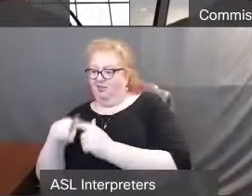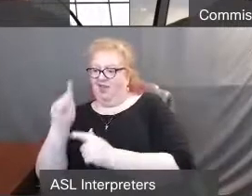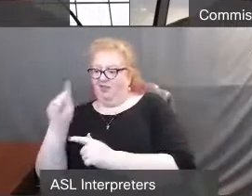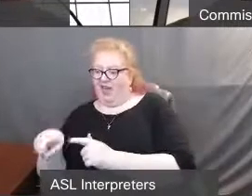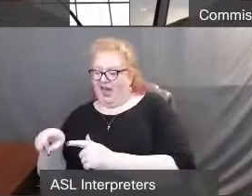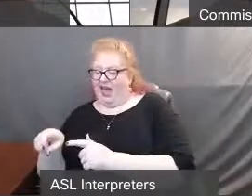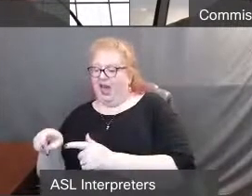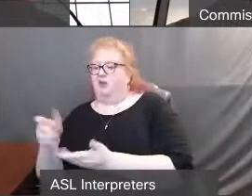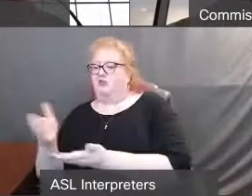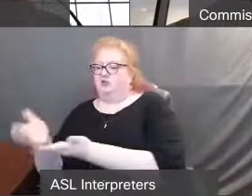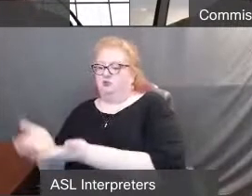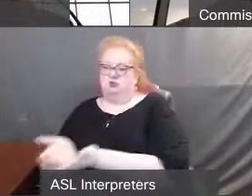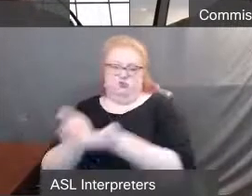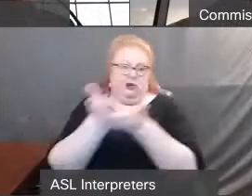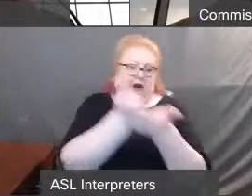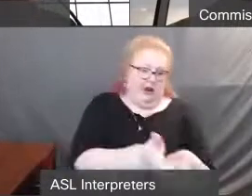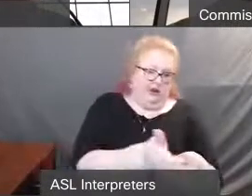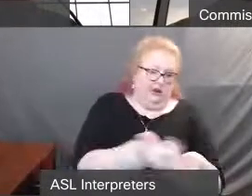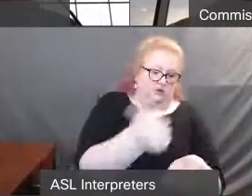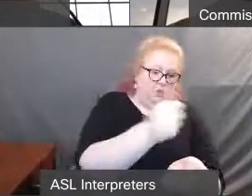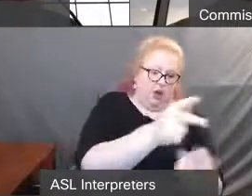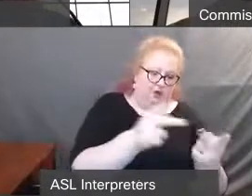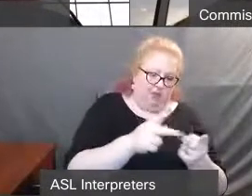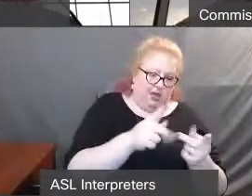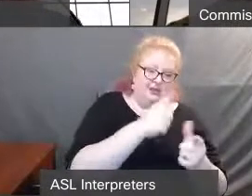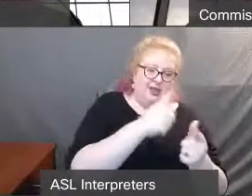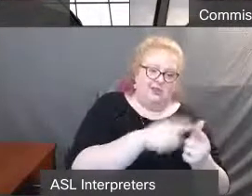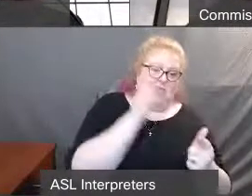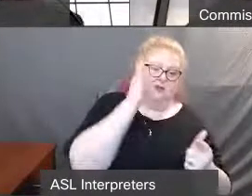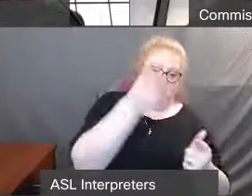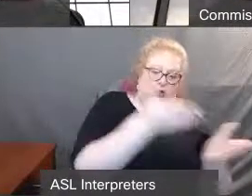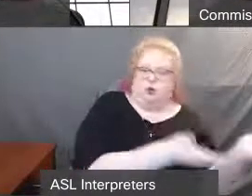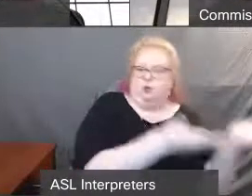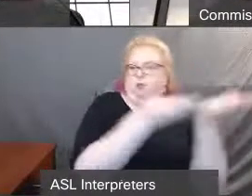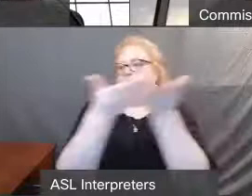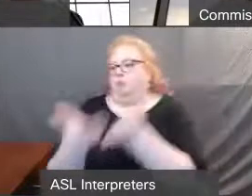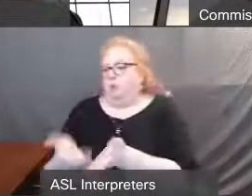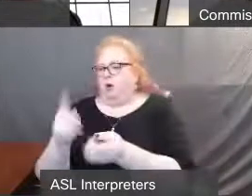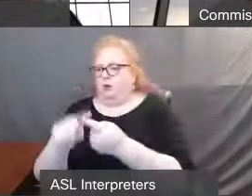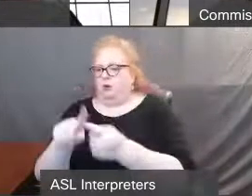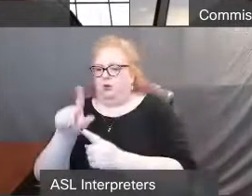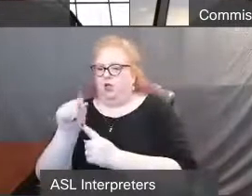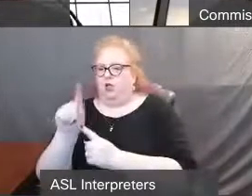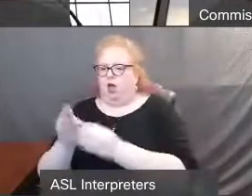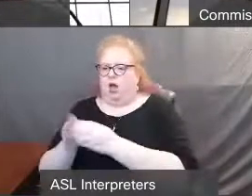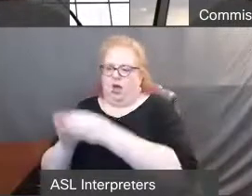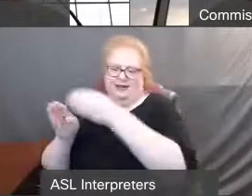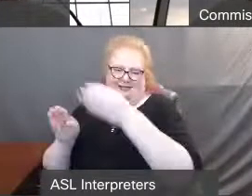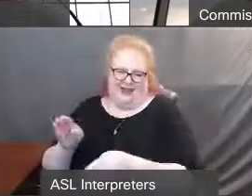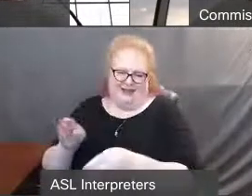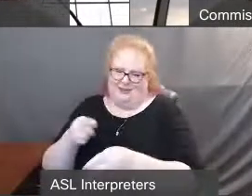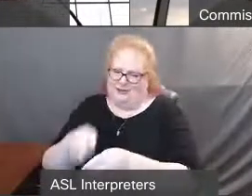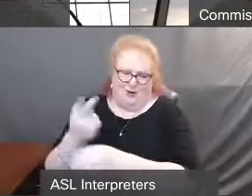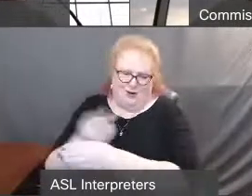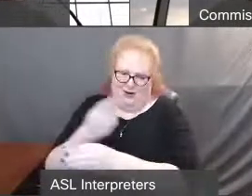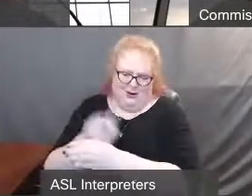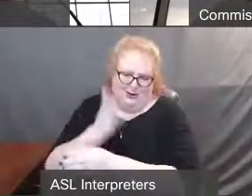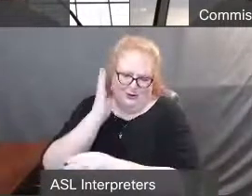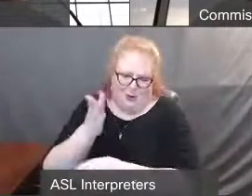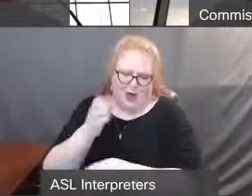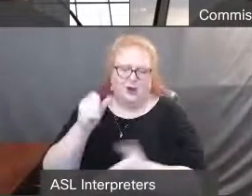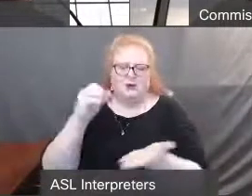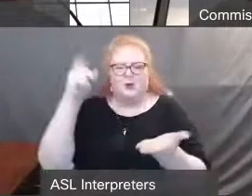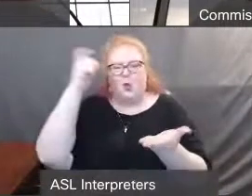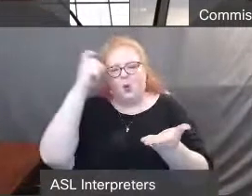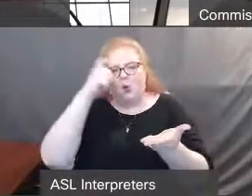over the same streets in the future to the lot that's right next door. And so that's just kind of an example where there is some wisdom to